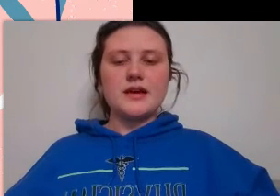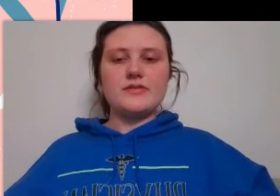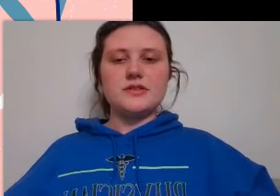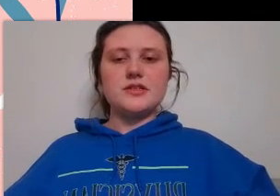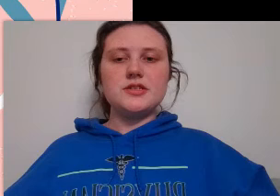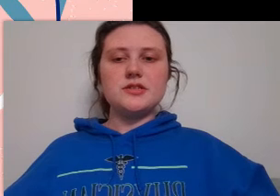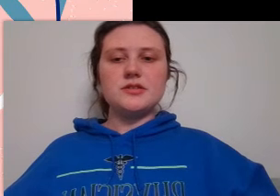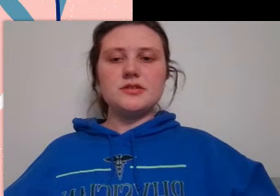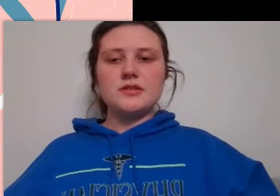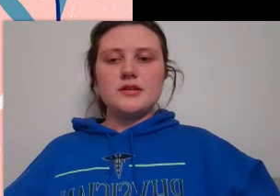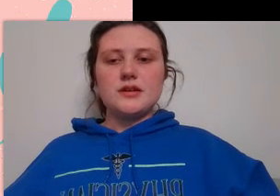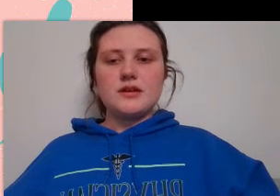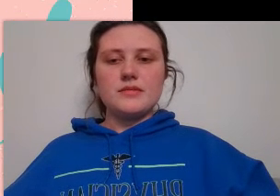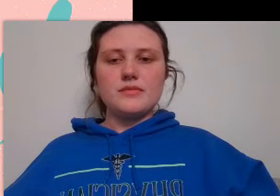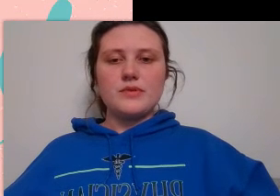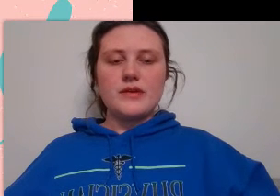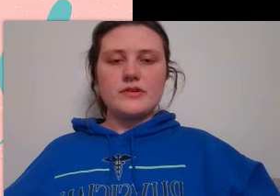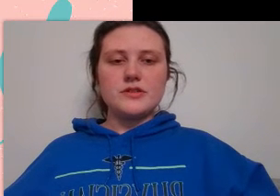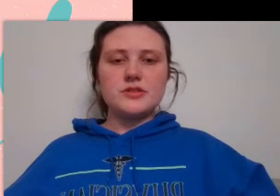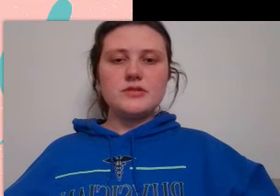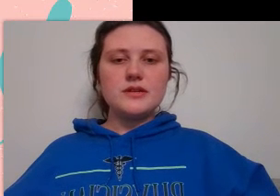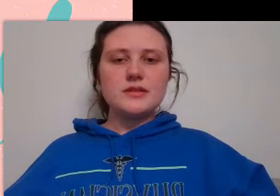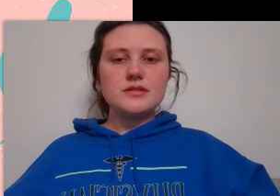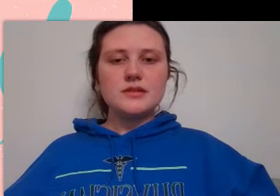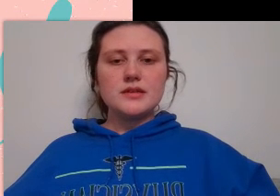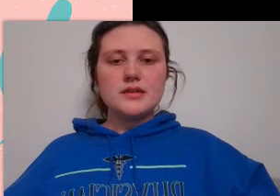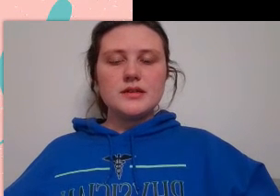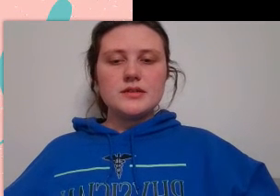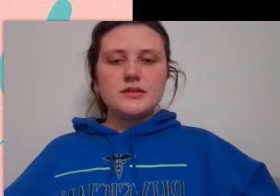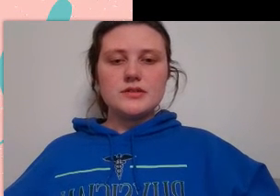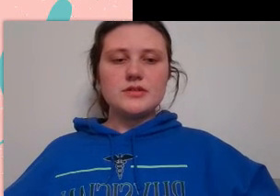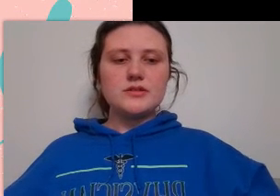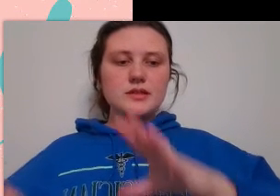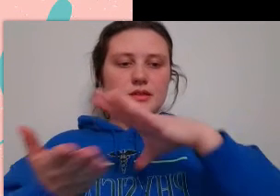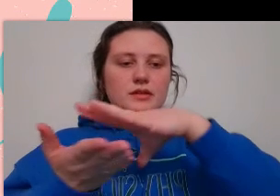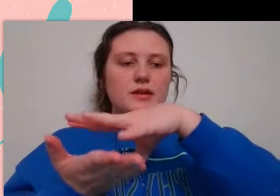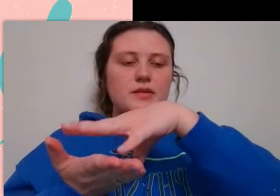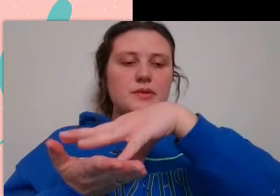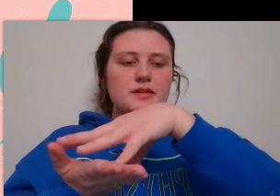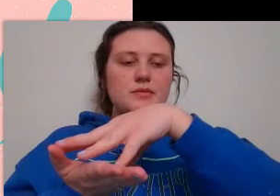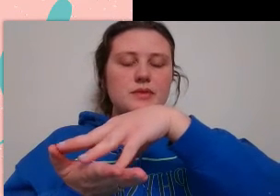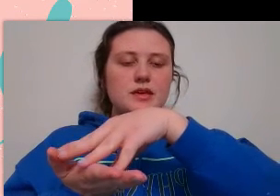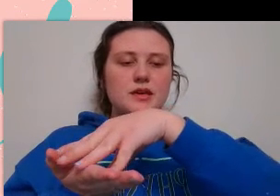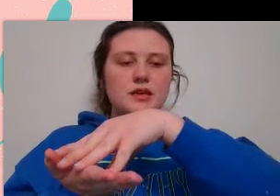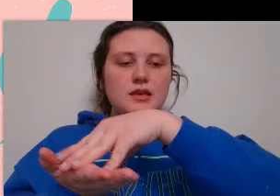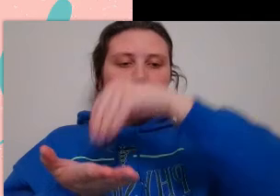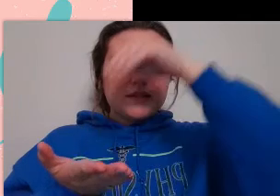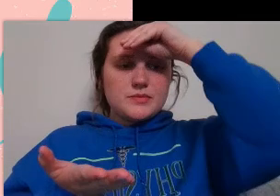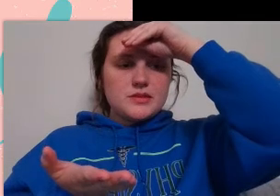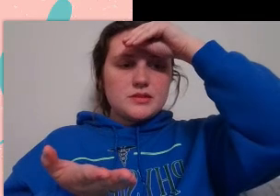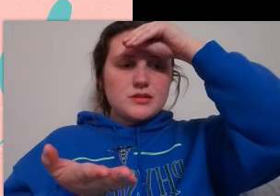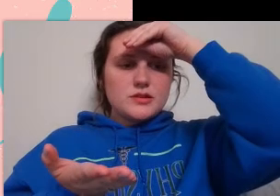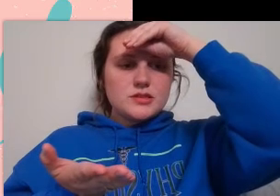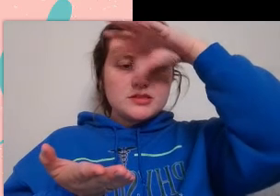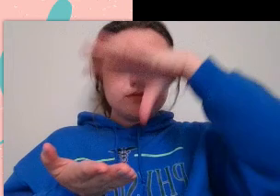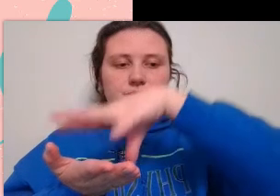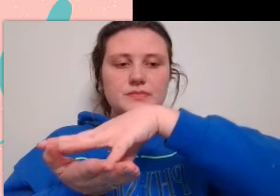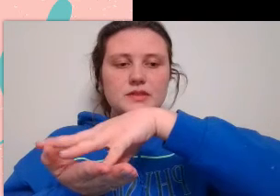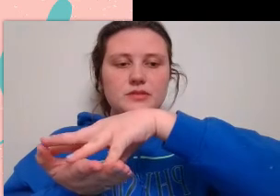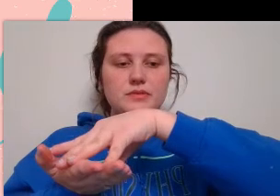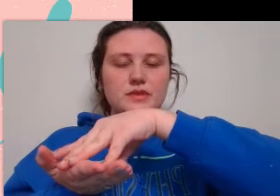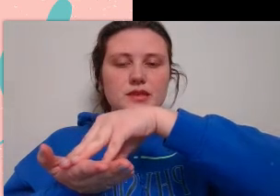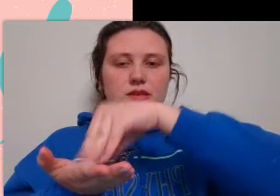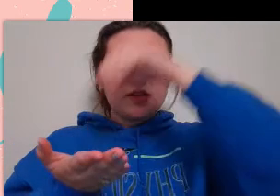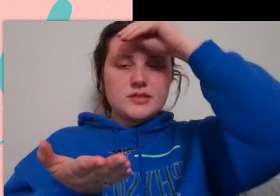then obviously after teacher, we have our students. So the student is going to kind of be the same thing, except it's